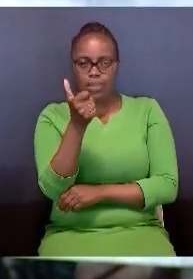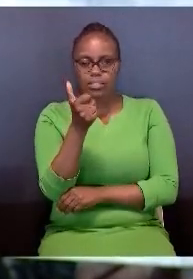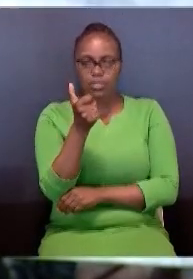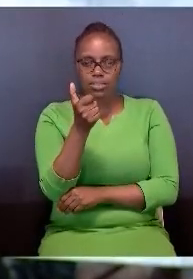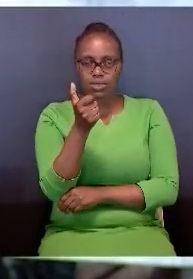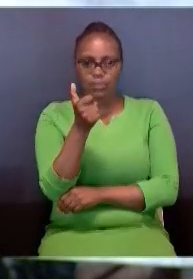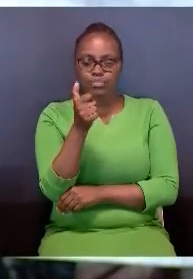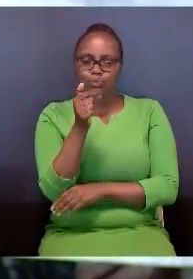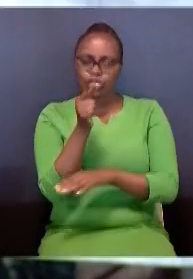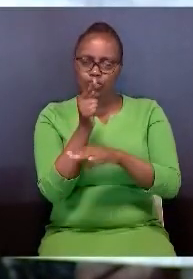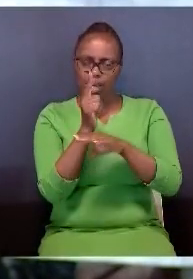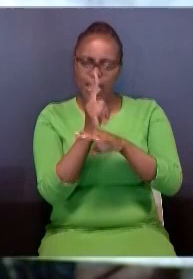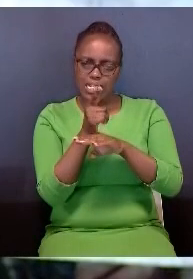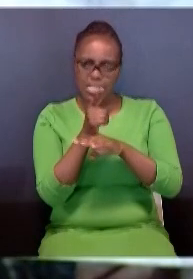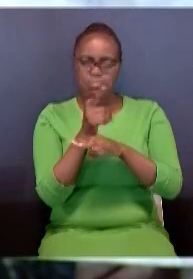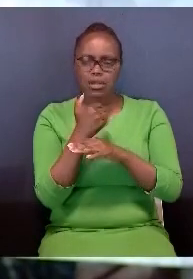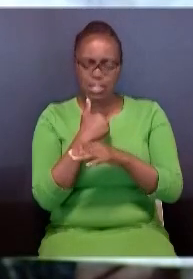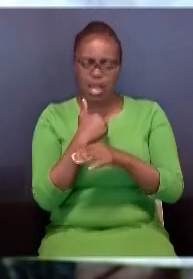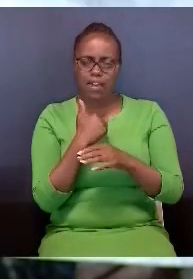of discipline.